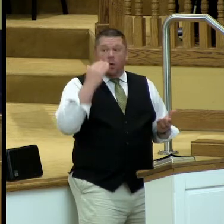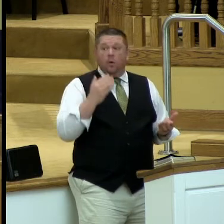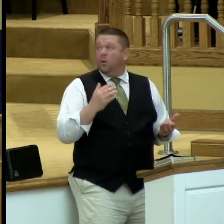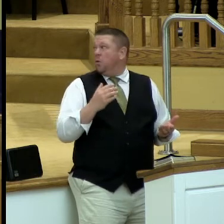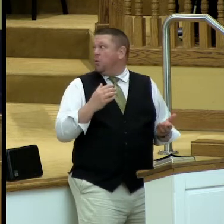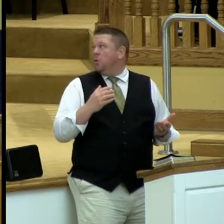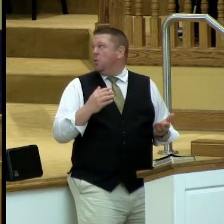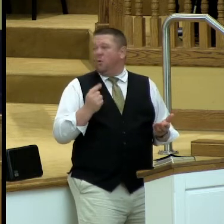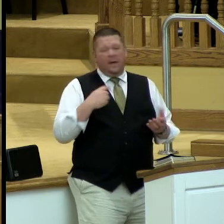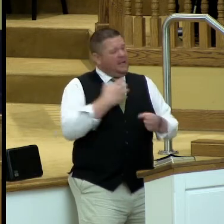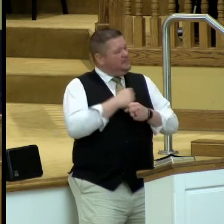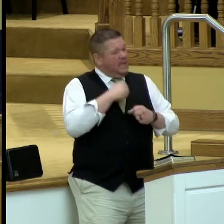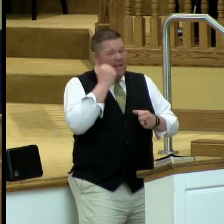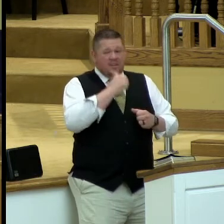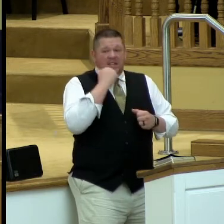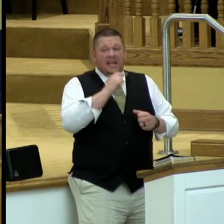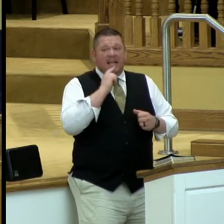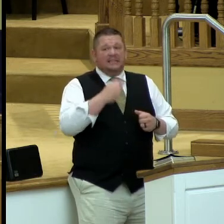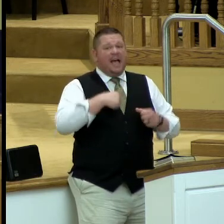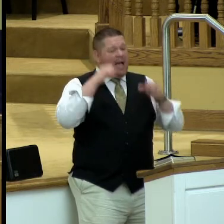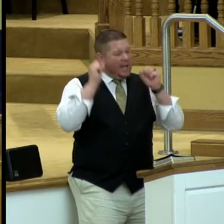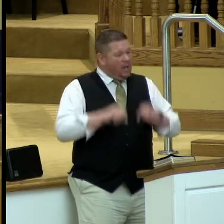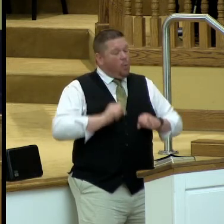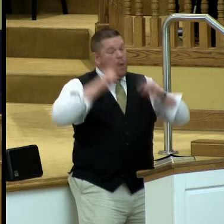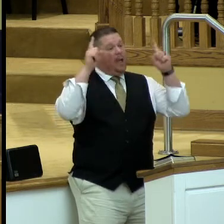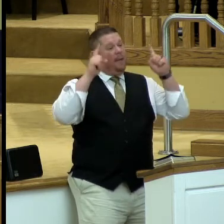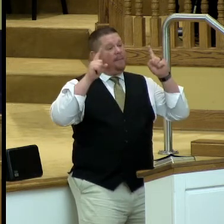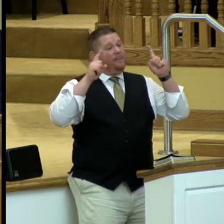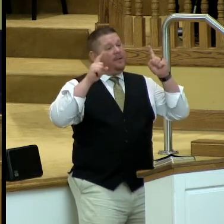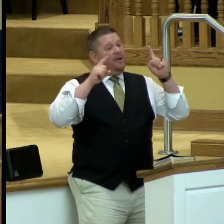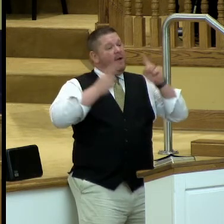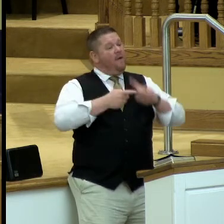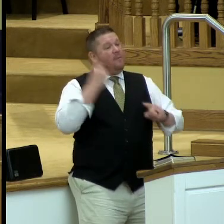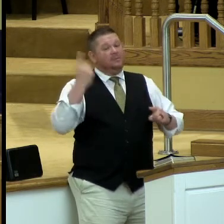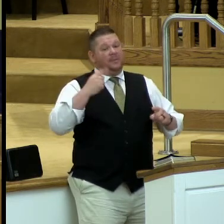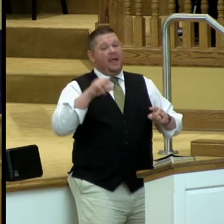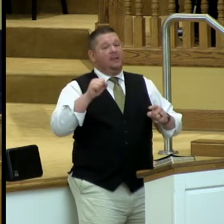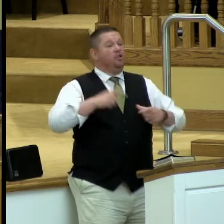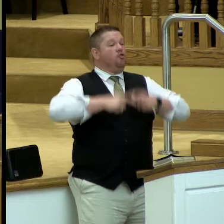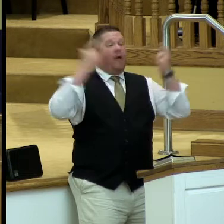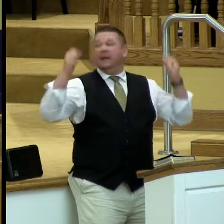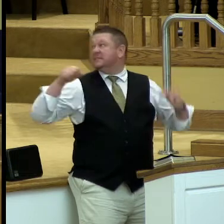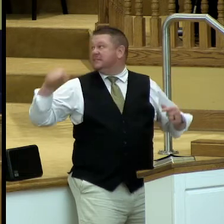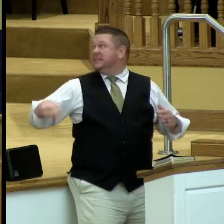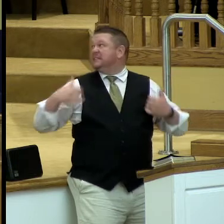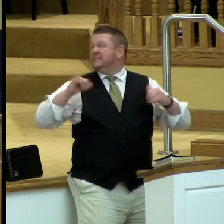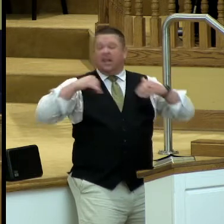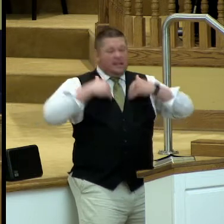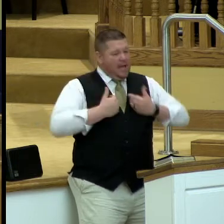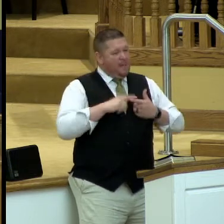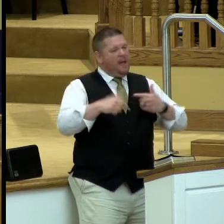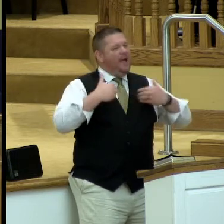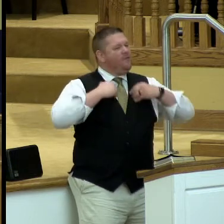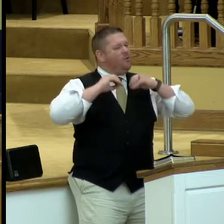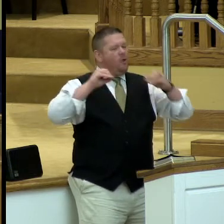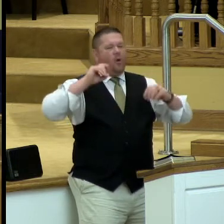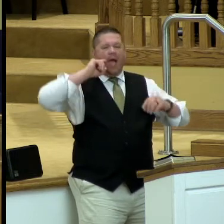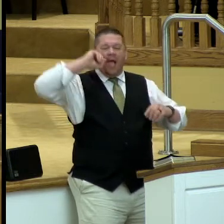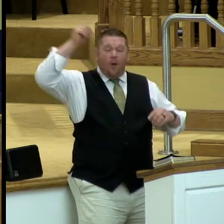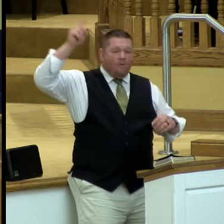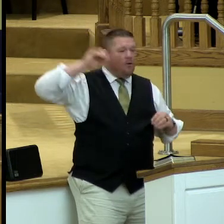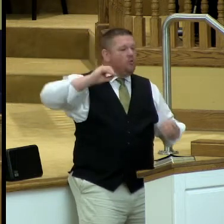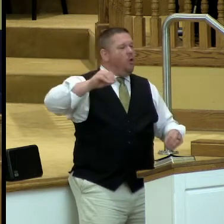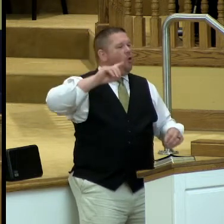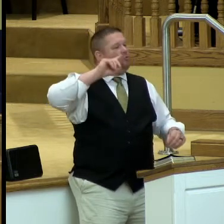know what gets me every single day is that I can wake up from something as great as this, still tired, but I have no